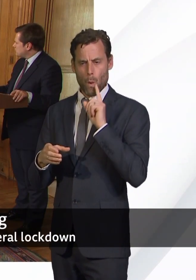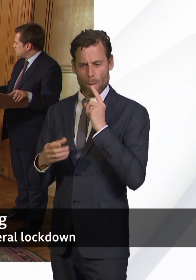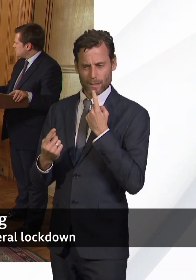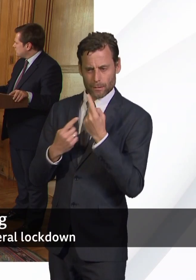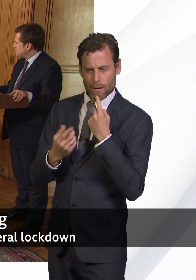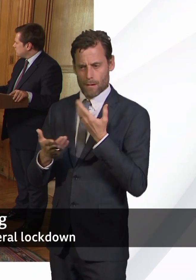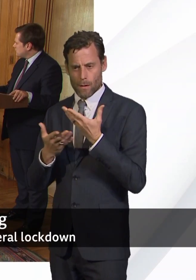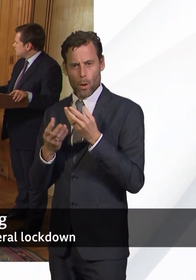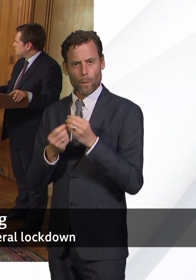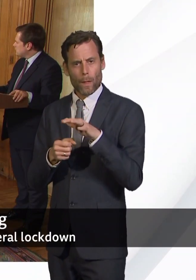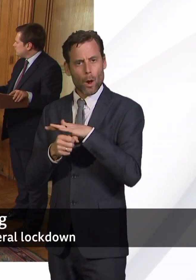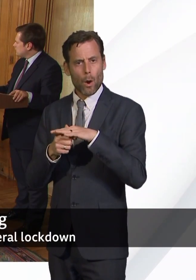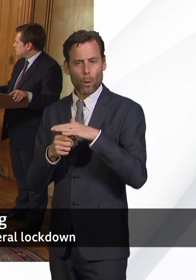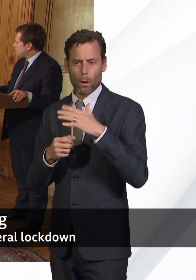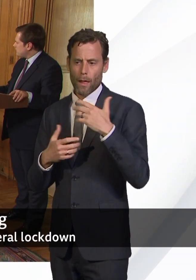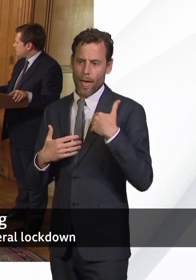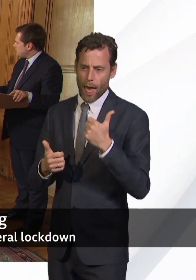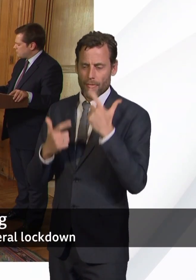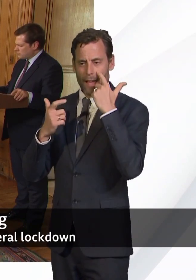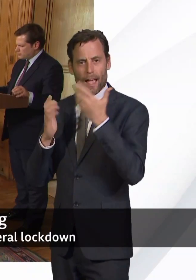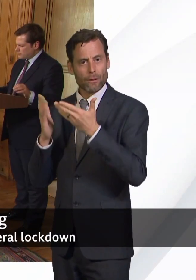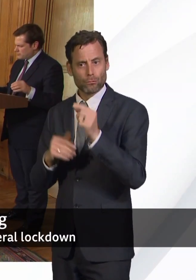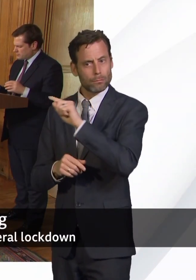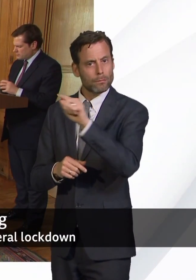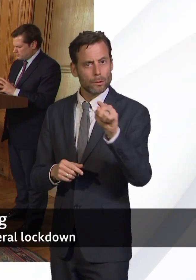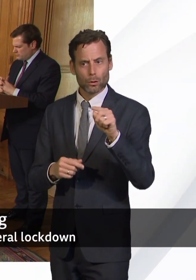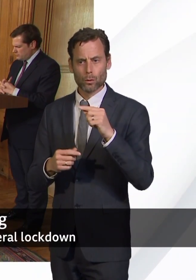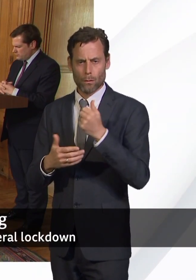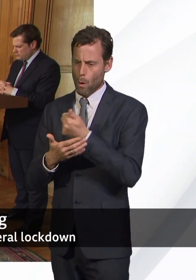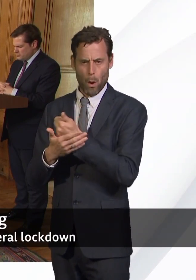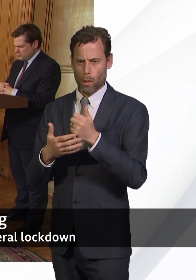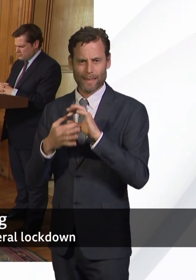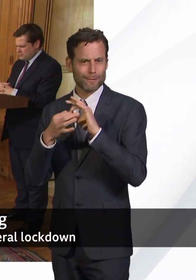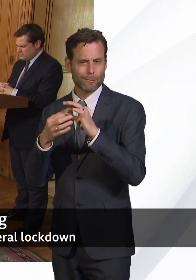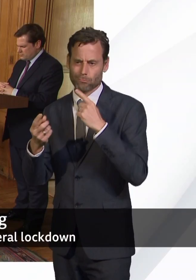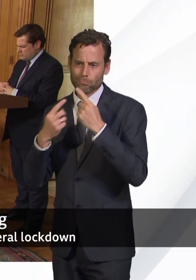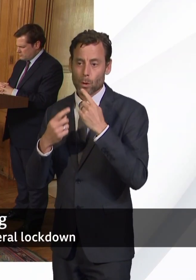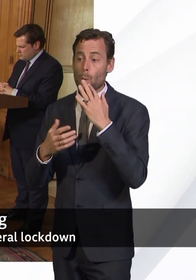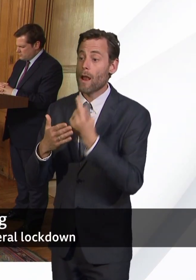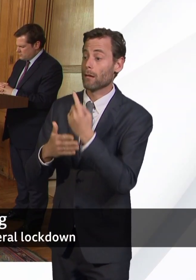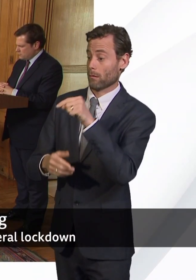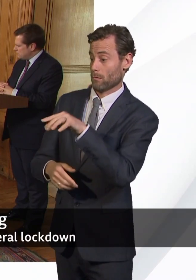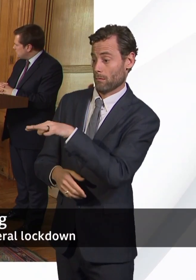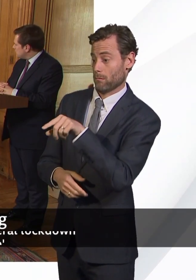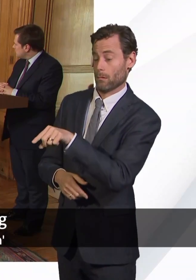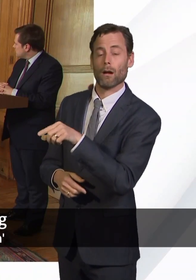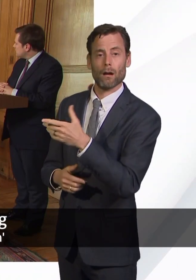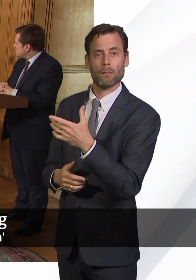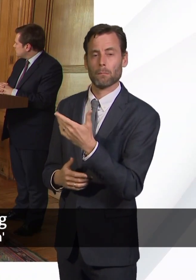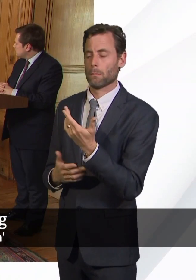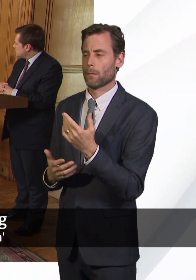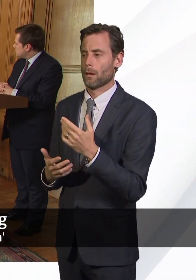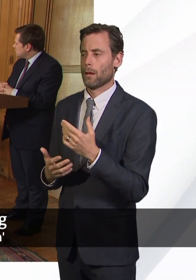and work with local health and care systems to do that. So if a case arose through that,